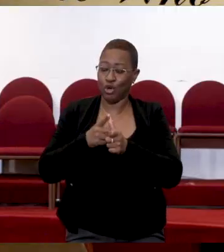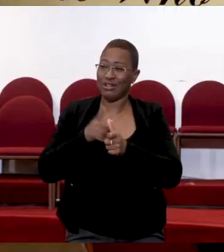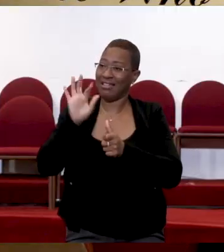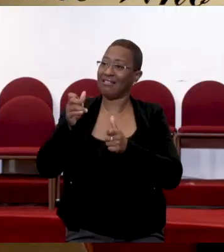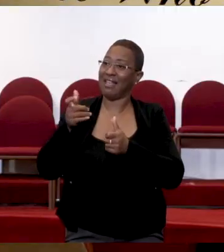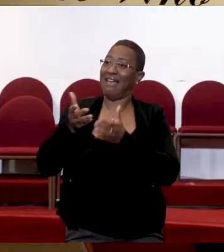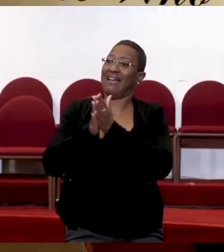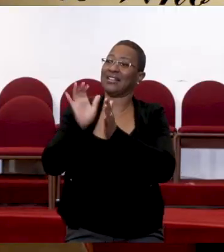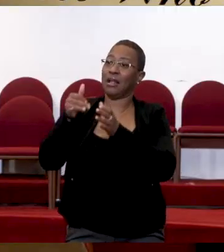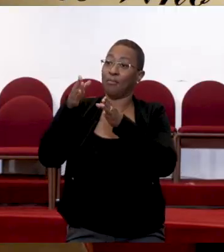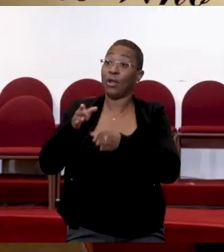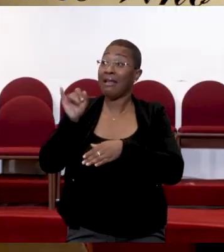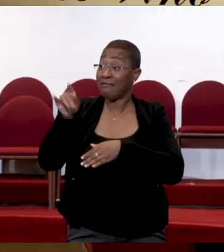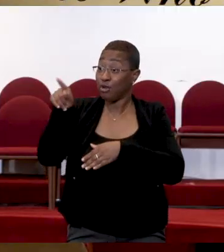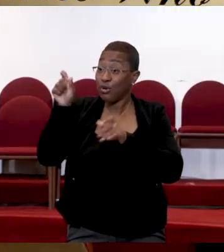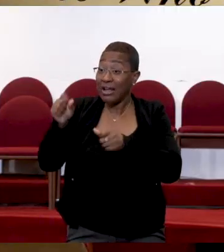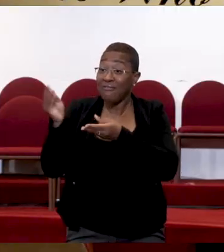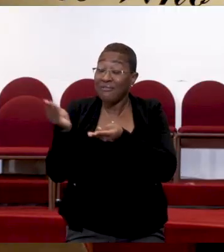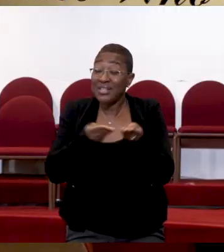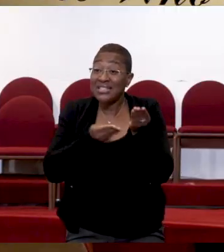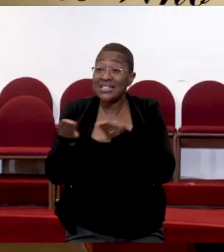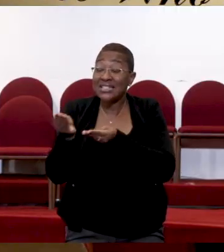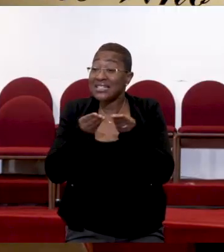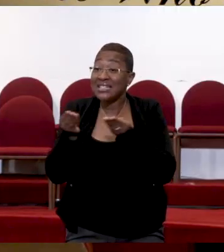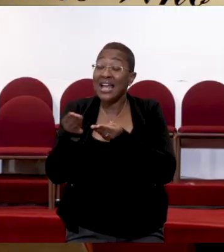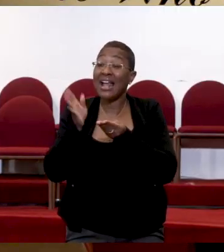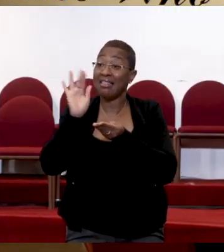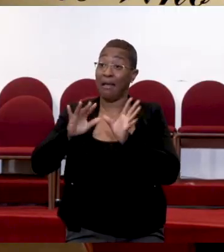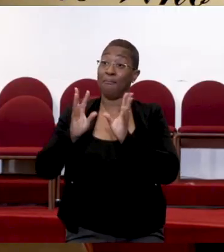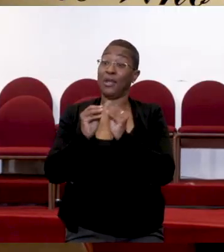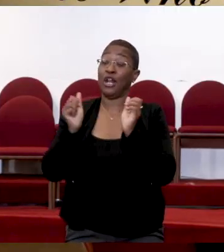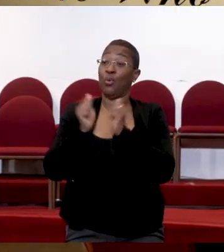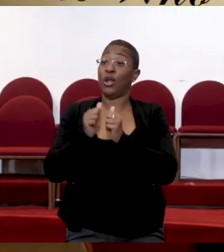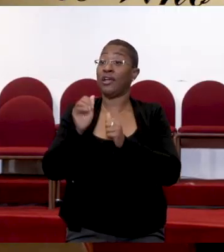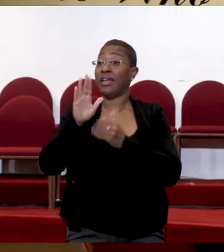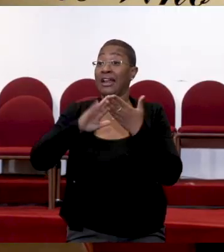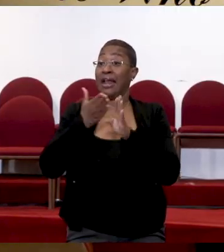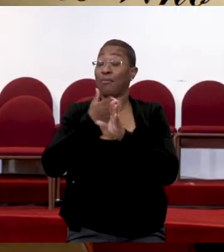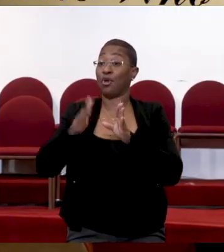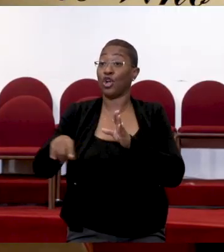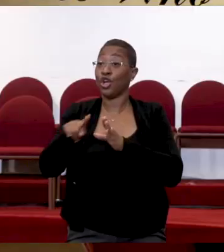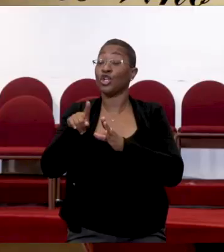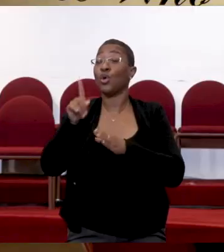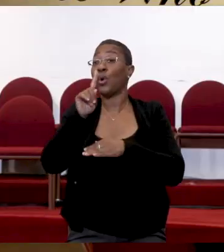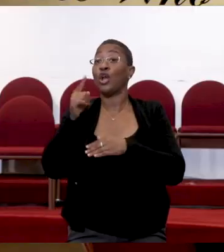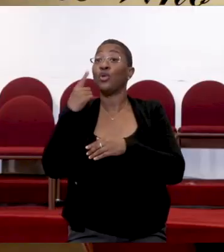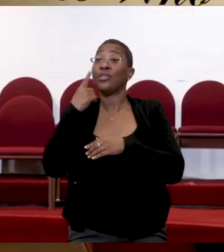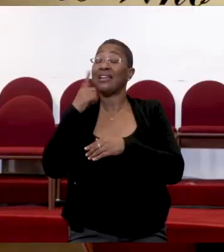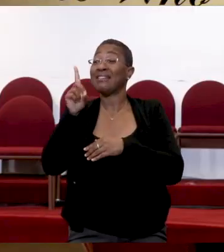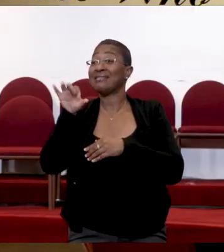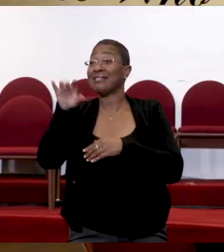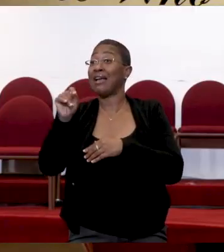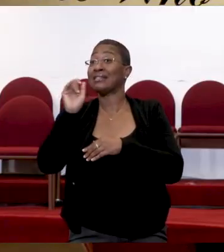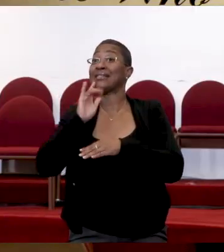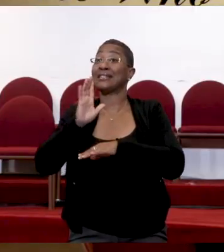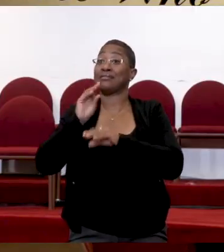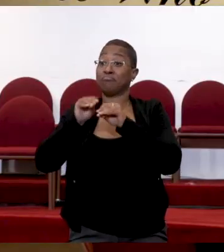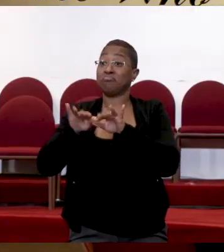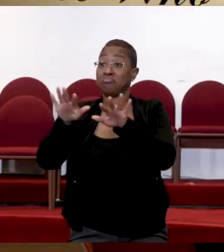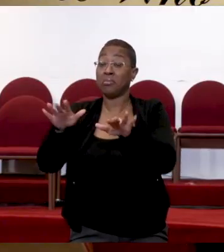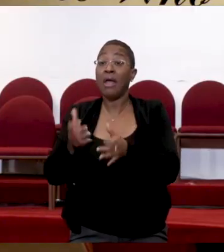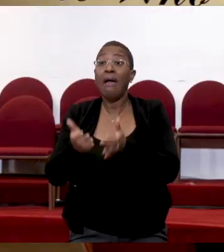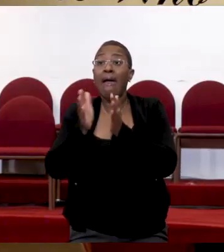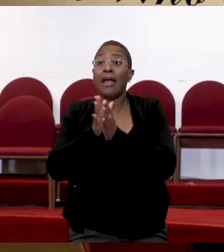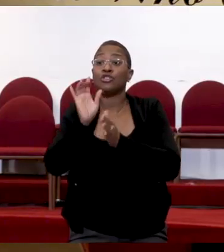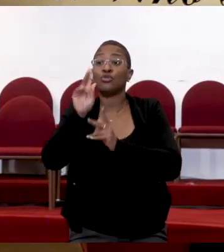like if you could facilitate some other neighbors where you think the dust may be going, we just need their permission and we're prepared to